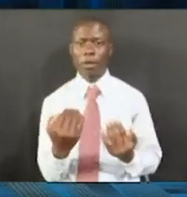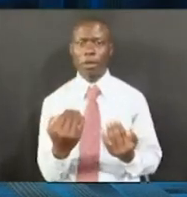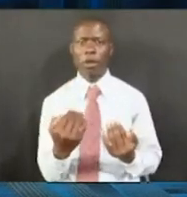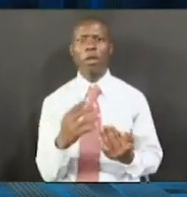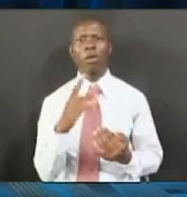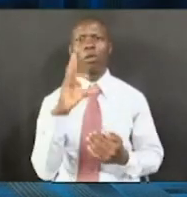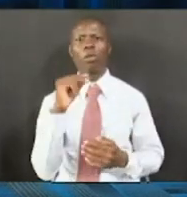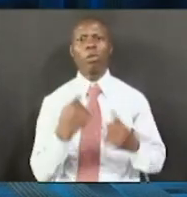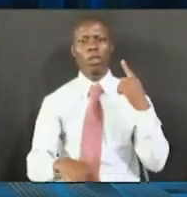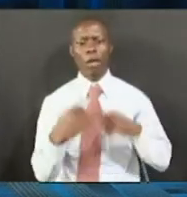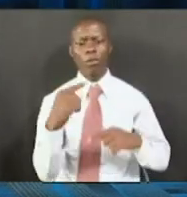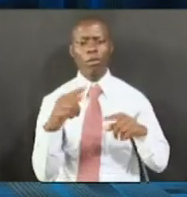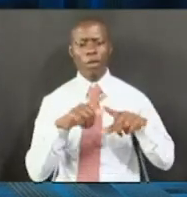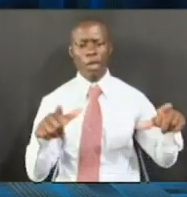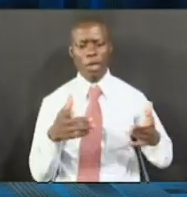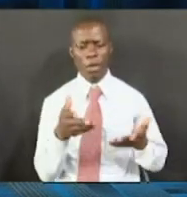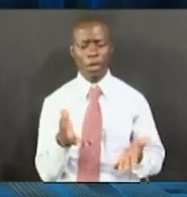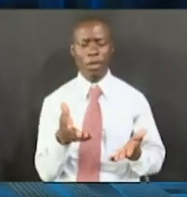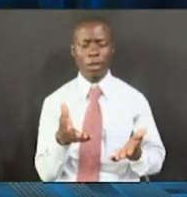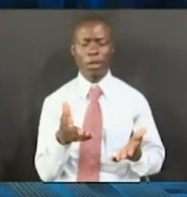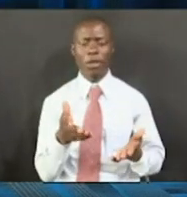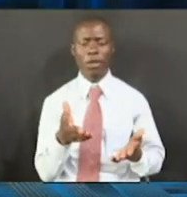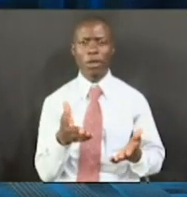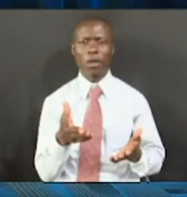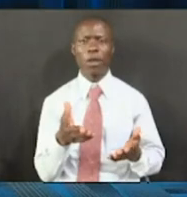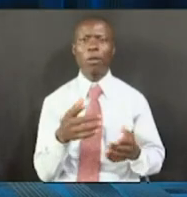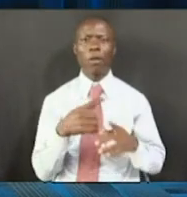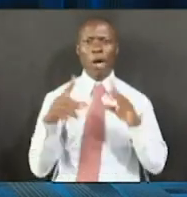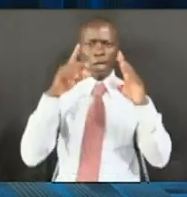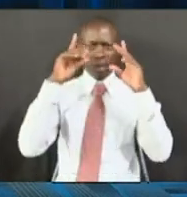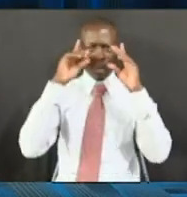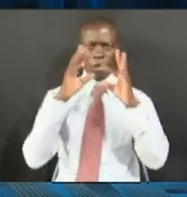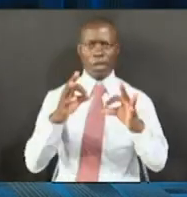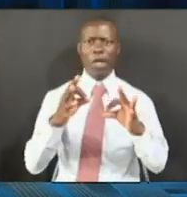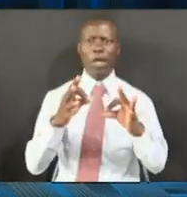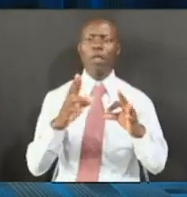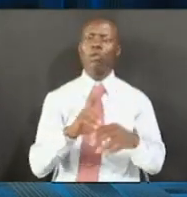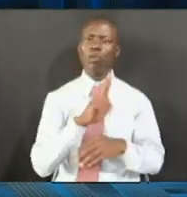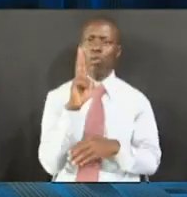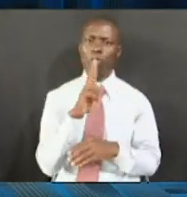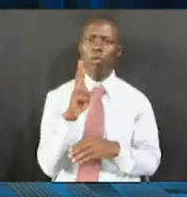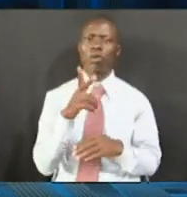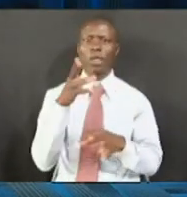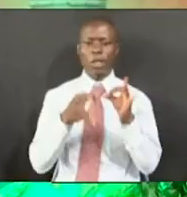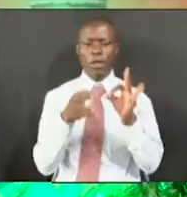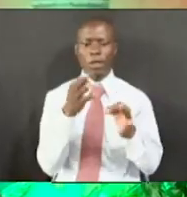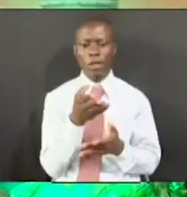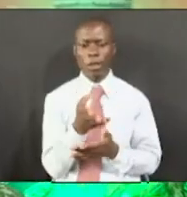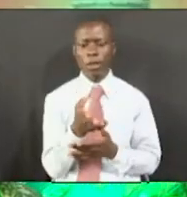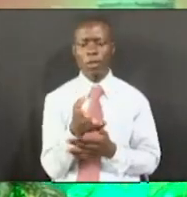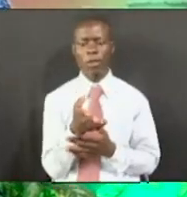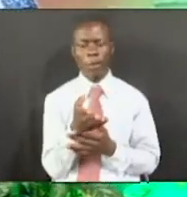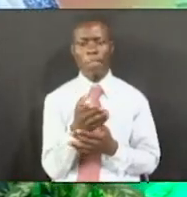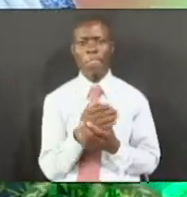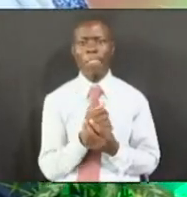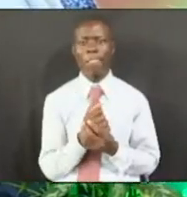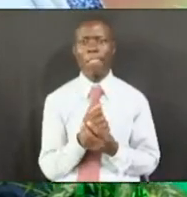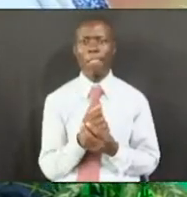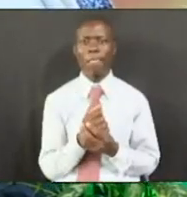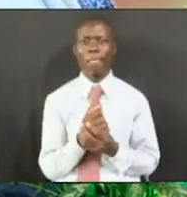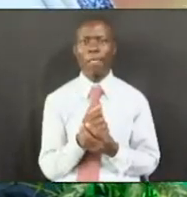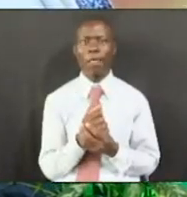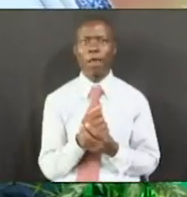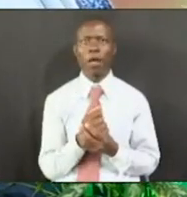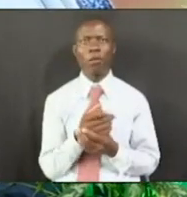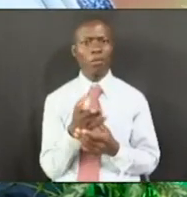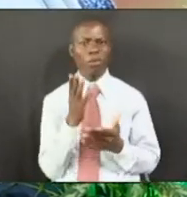champion in the land. And so what he did, he decided to use these judges anyway. No, that one is not troubling